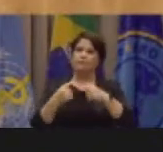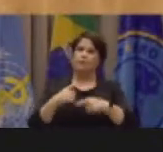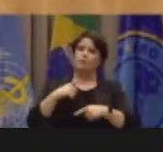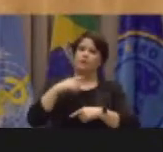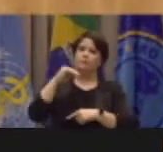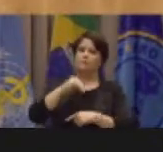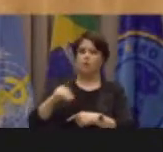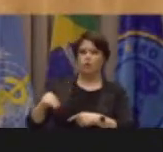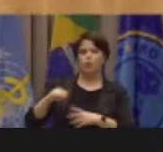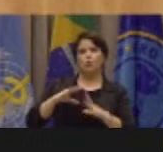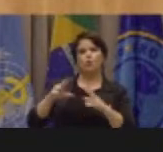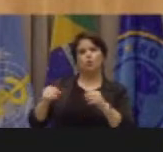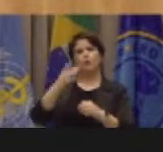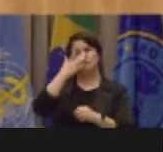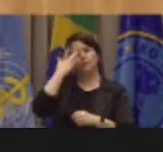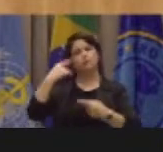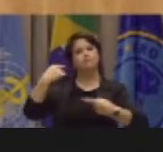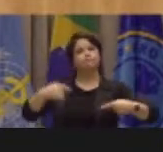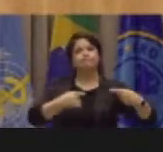some final minutes for